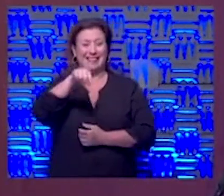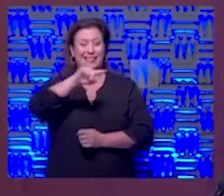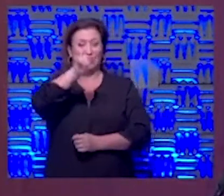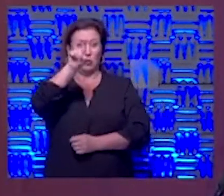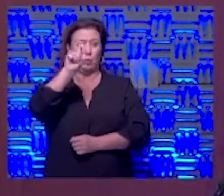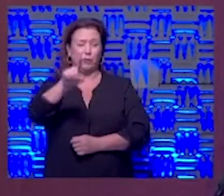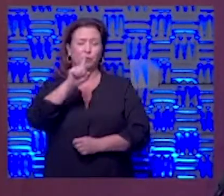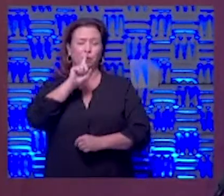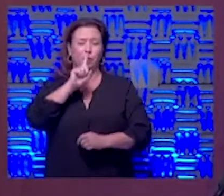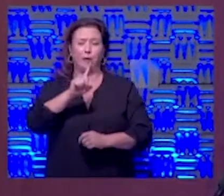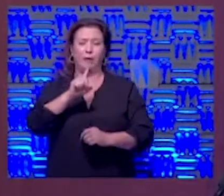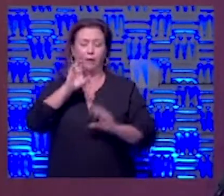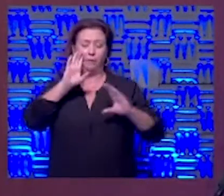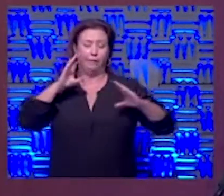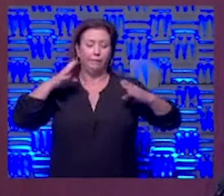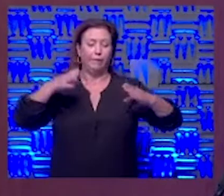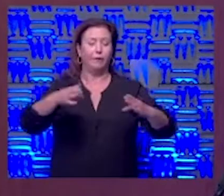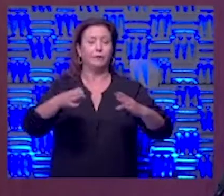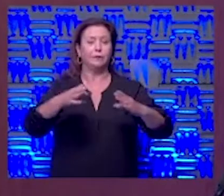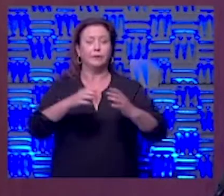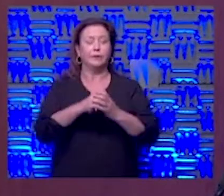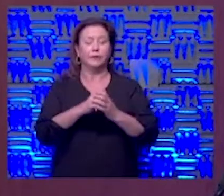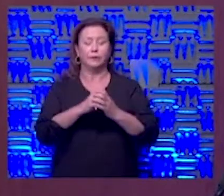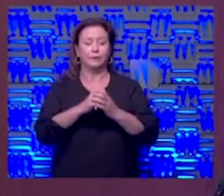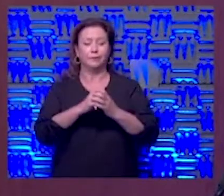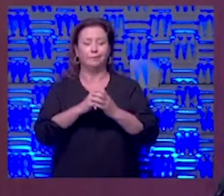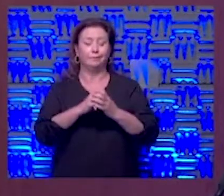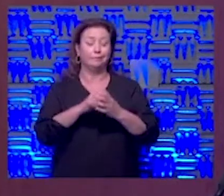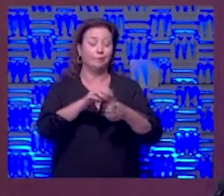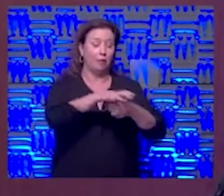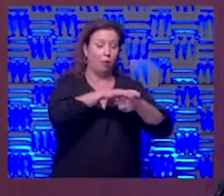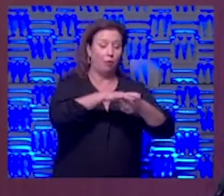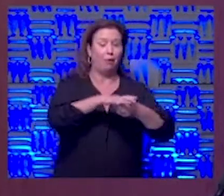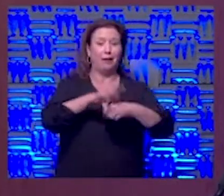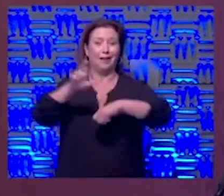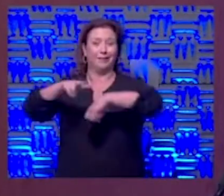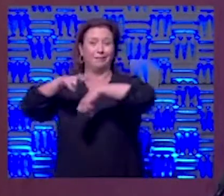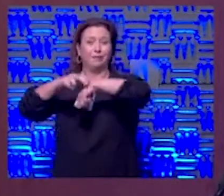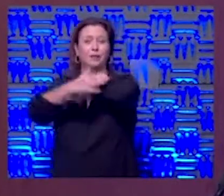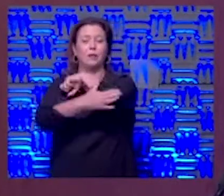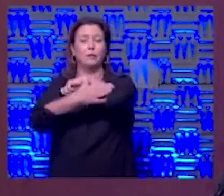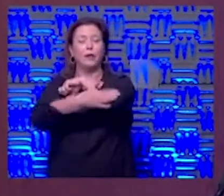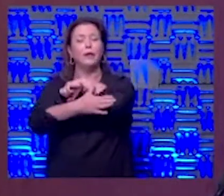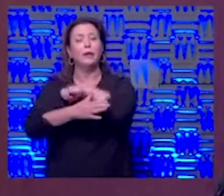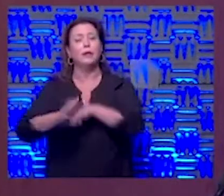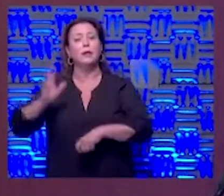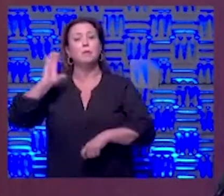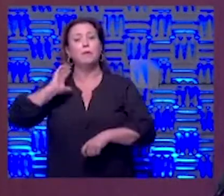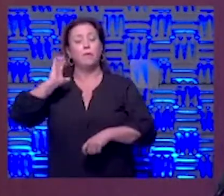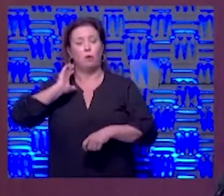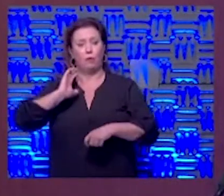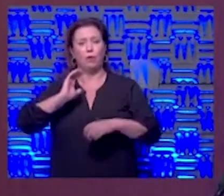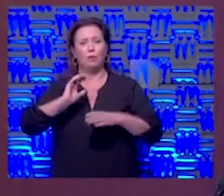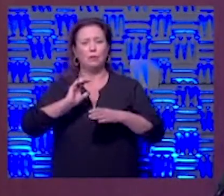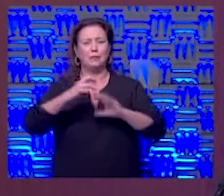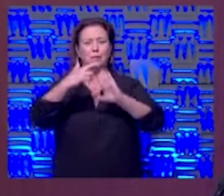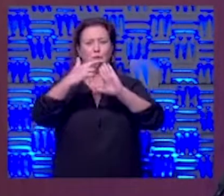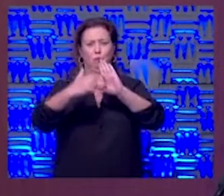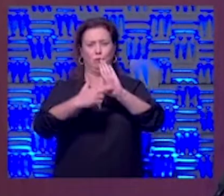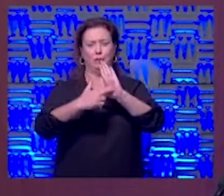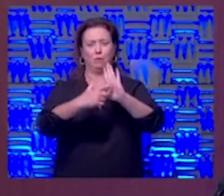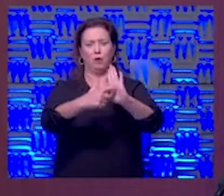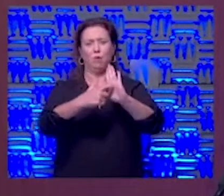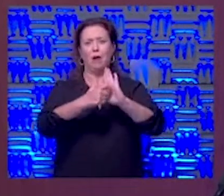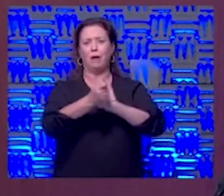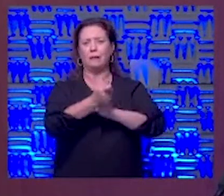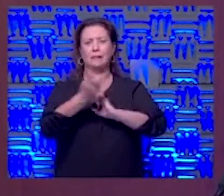really across the whole country and of course locally. There was initially some guidance that required multiple tests before